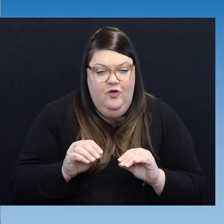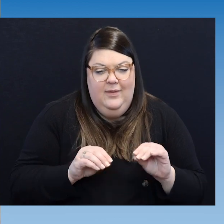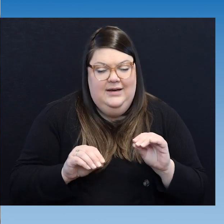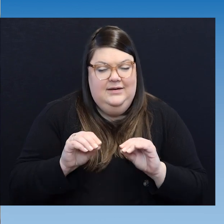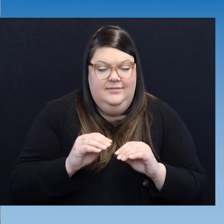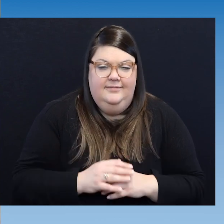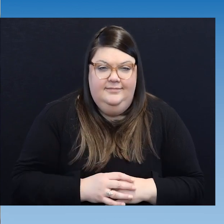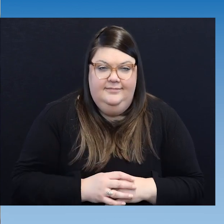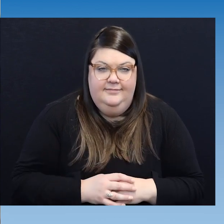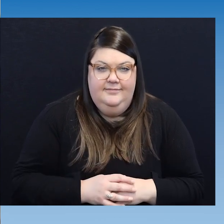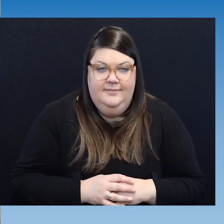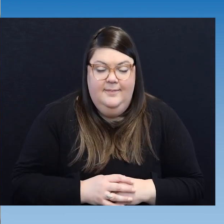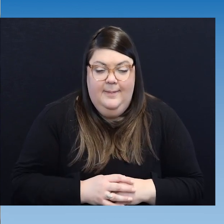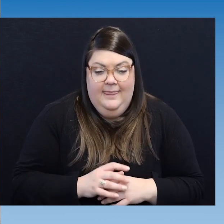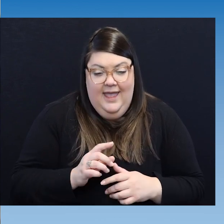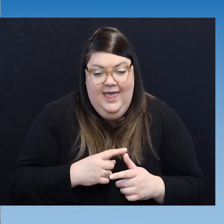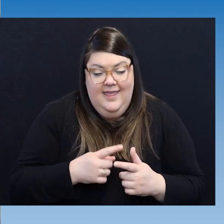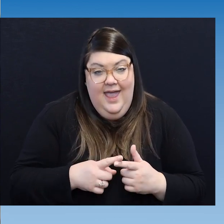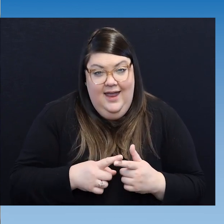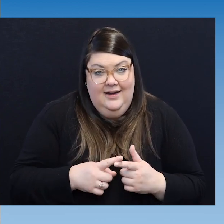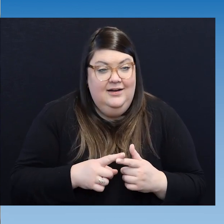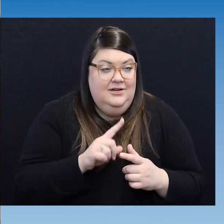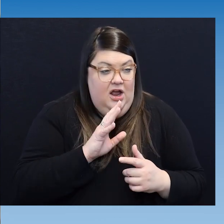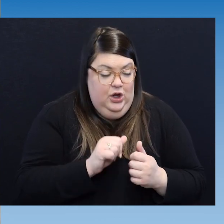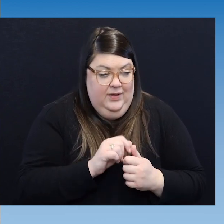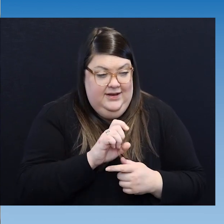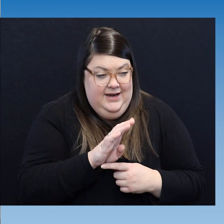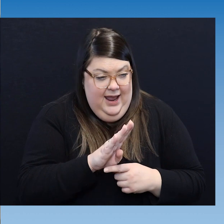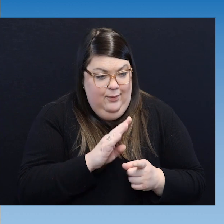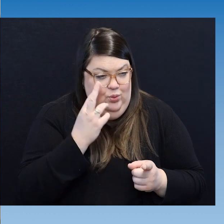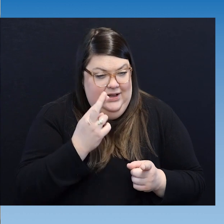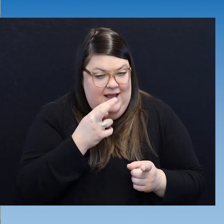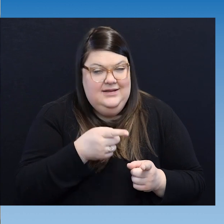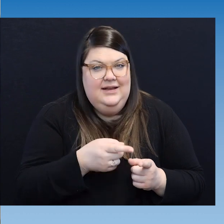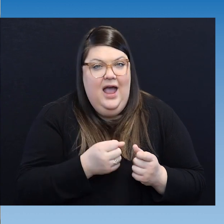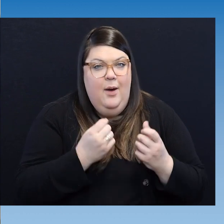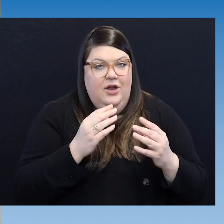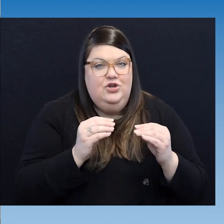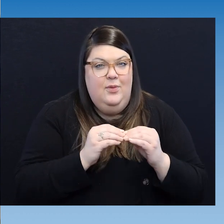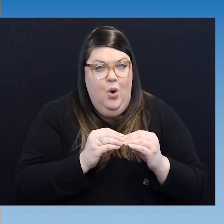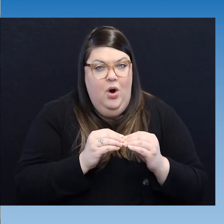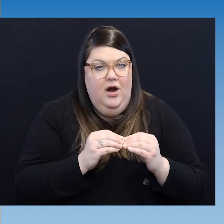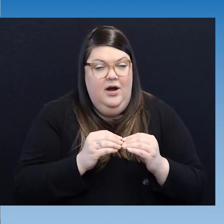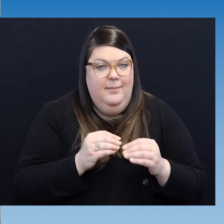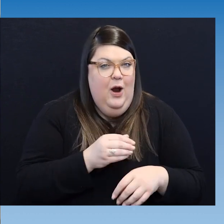a small little movement. And then in talking to Deb, realizing